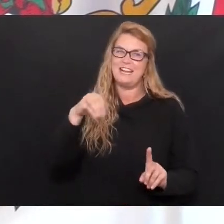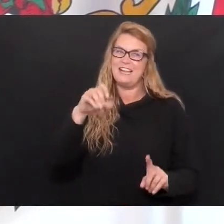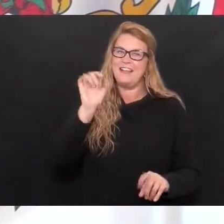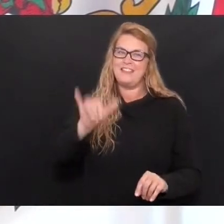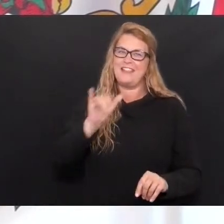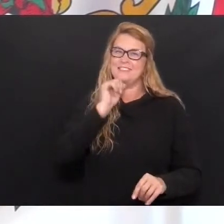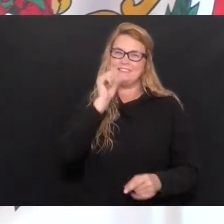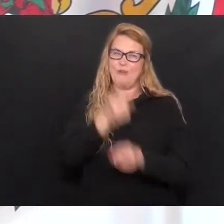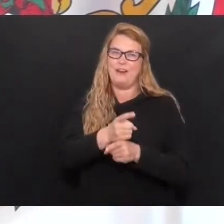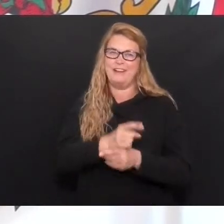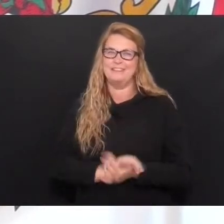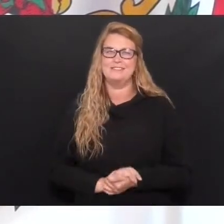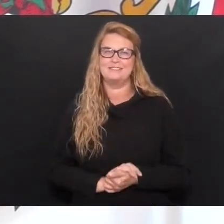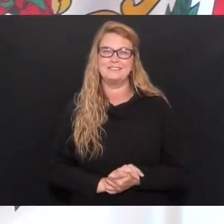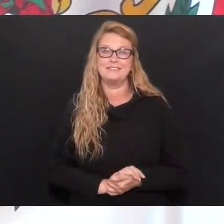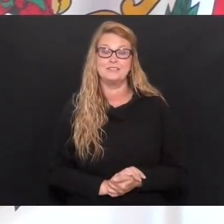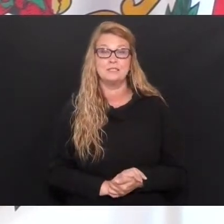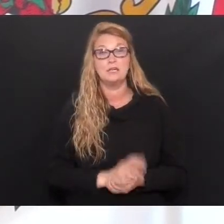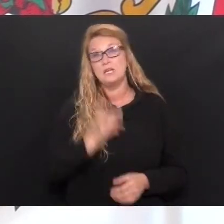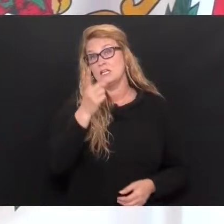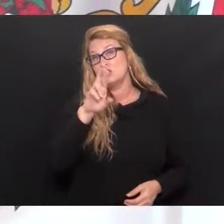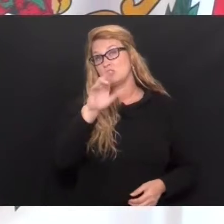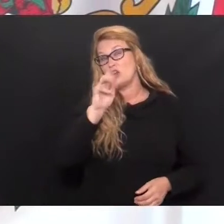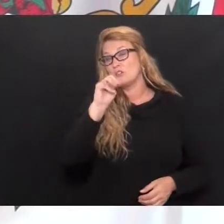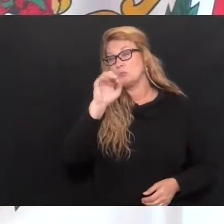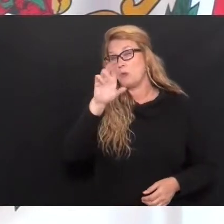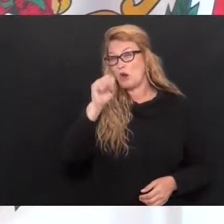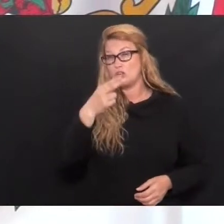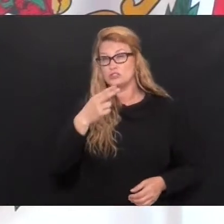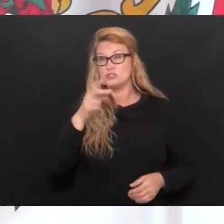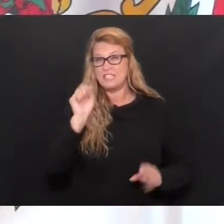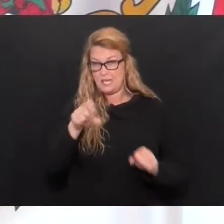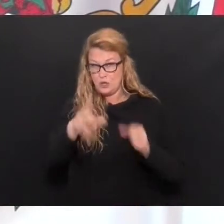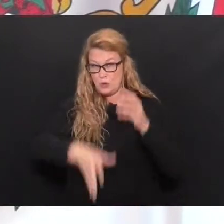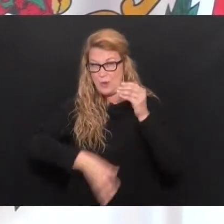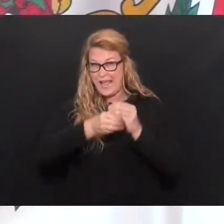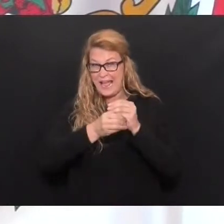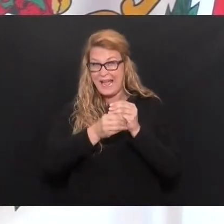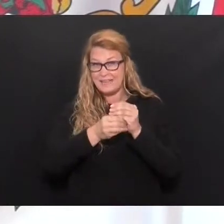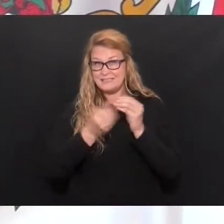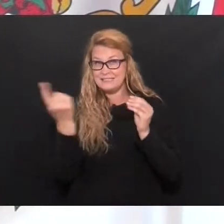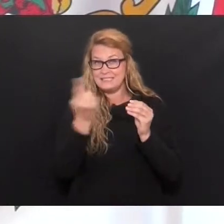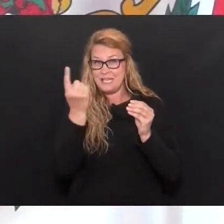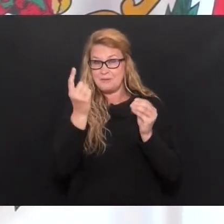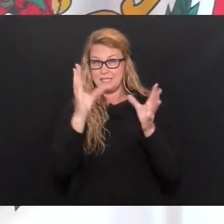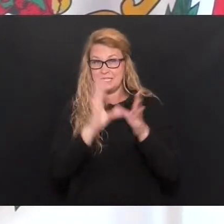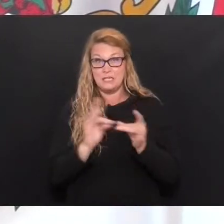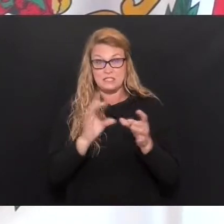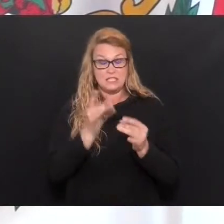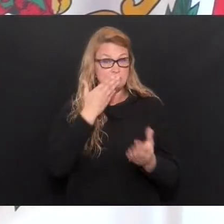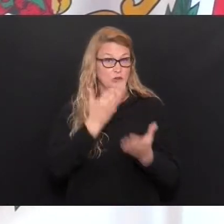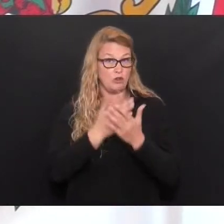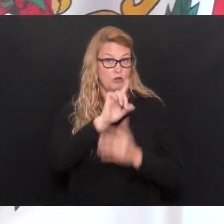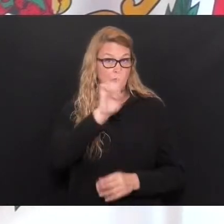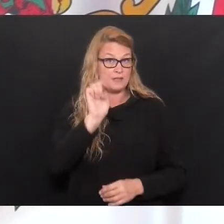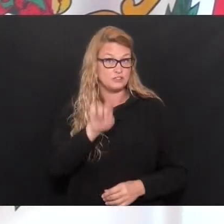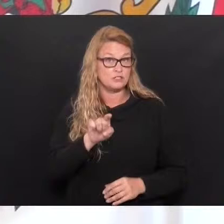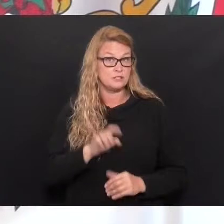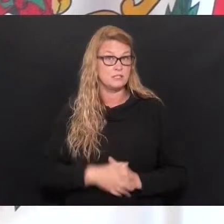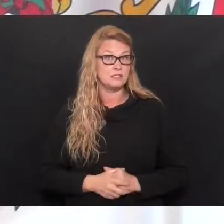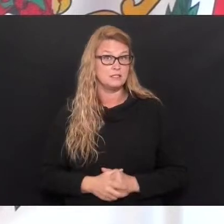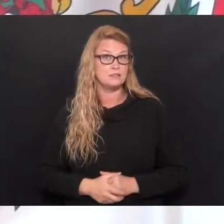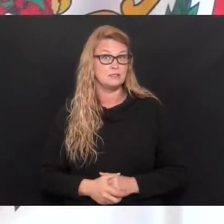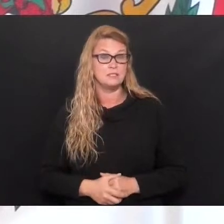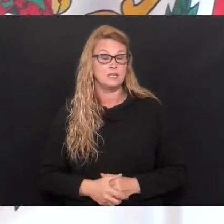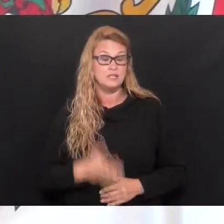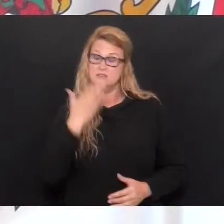that number can be right. But Dr. Marsh, add to this, please, because I love the questions. I think the questions are